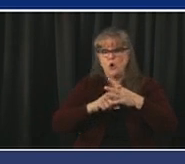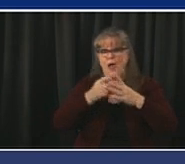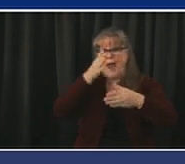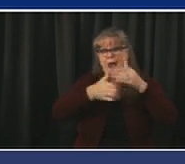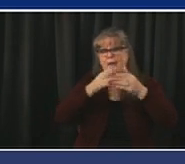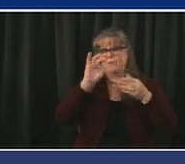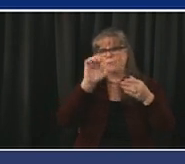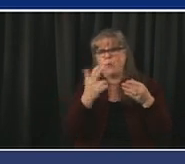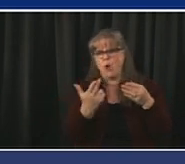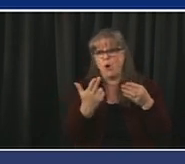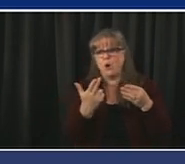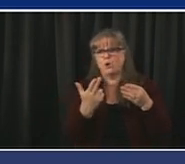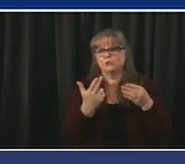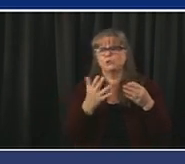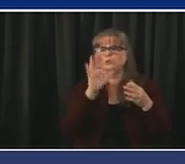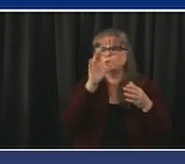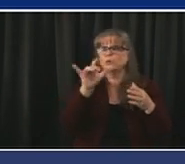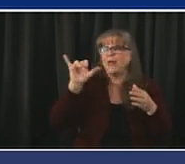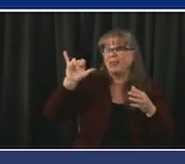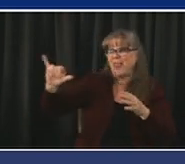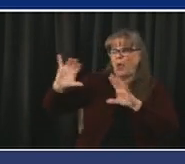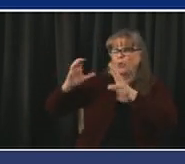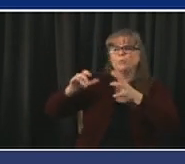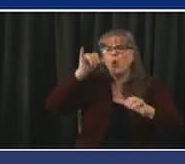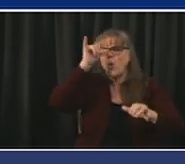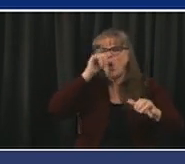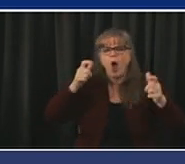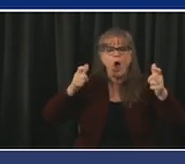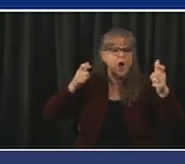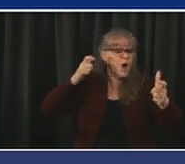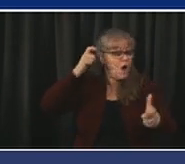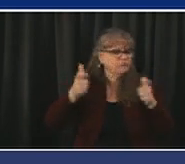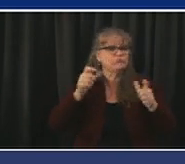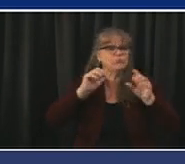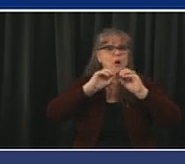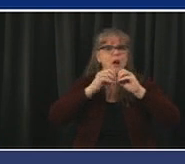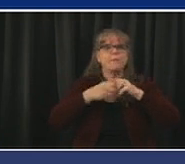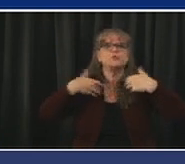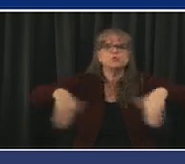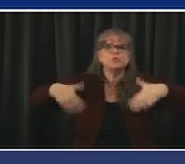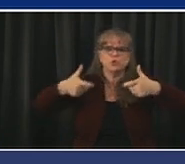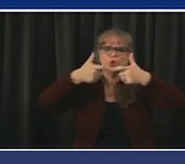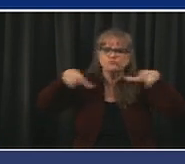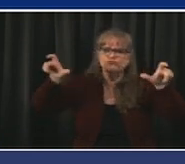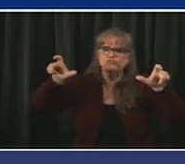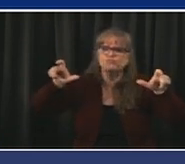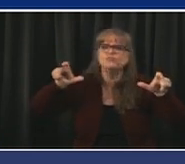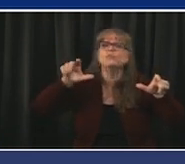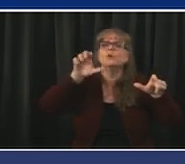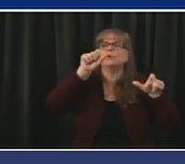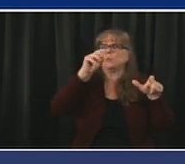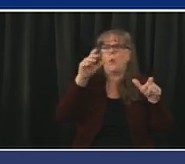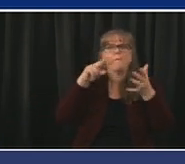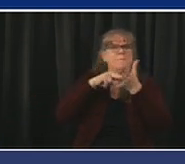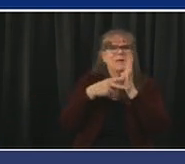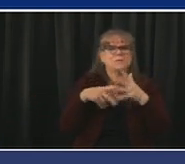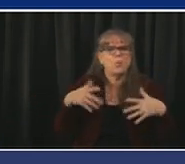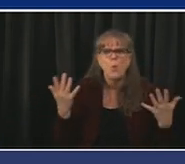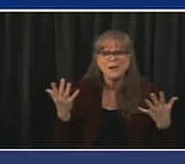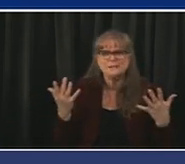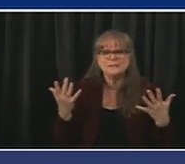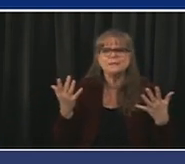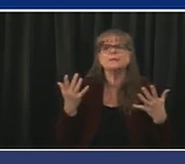of Coloradans. It's going to take several slides to run through this, and there will be more definitions available on our